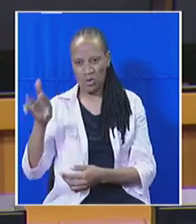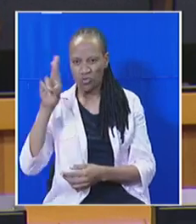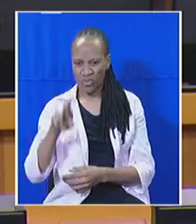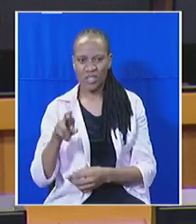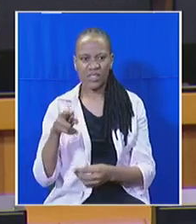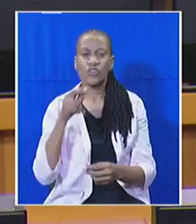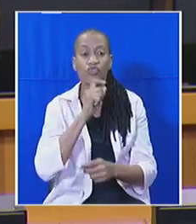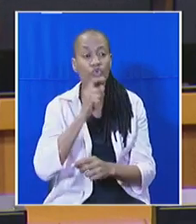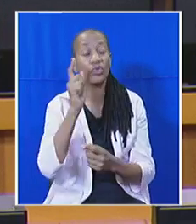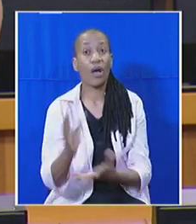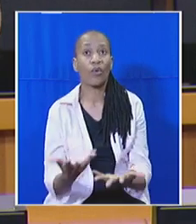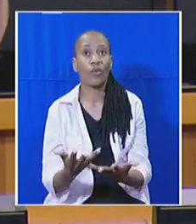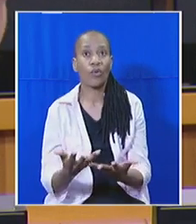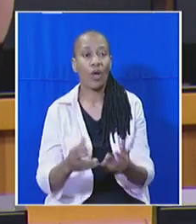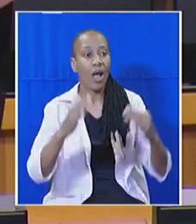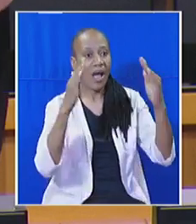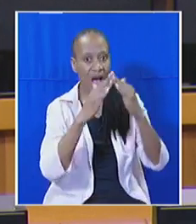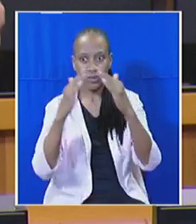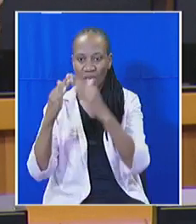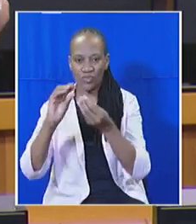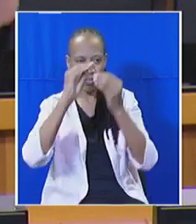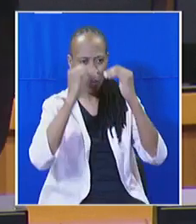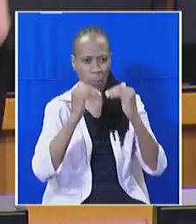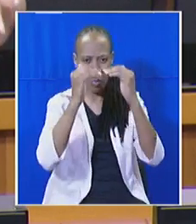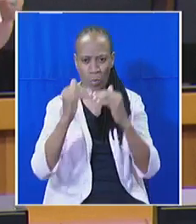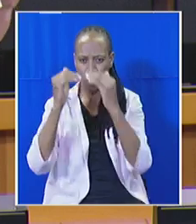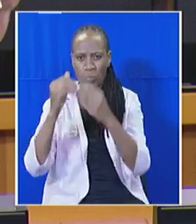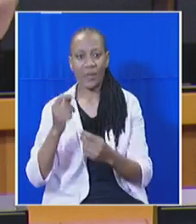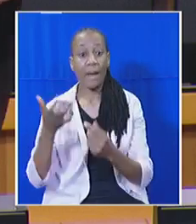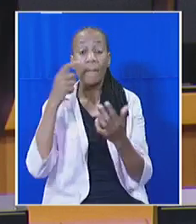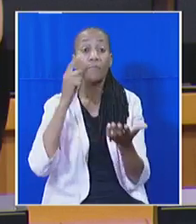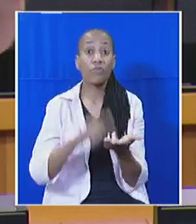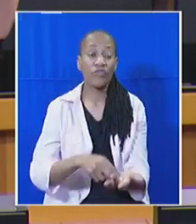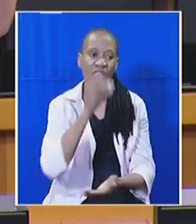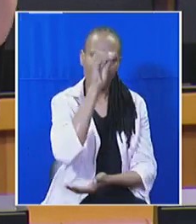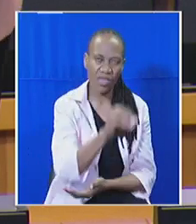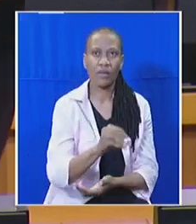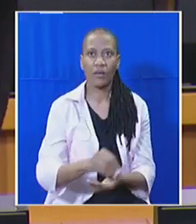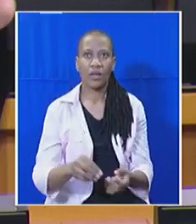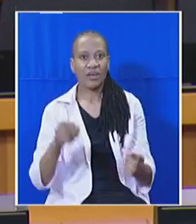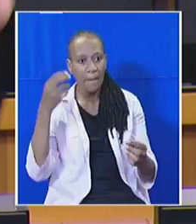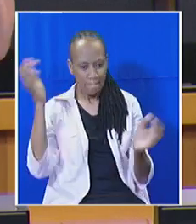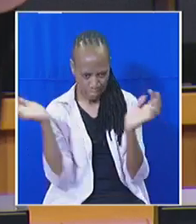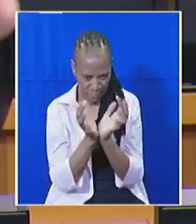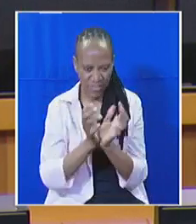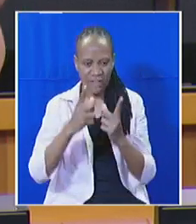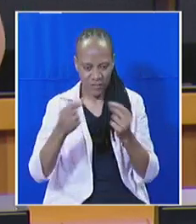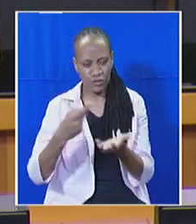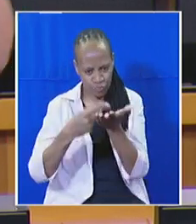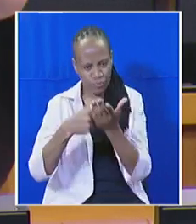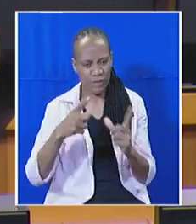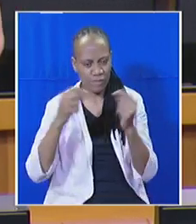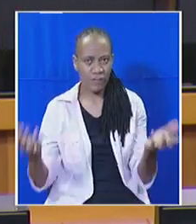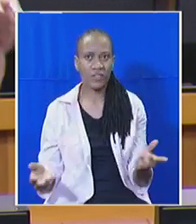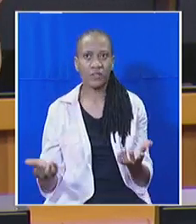rand was spent on renovating houses. I'll bring you the proof, I'll bring you the evidence, it's in the meeting, and it was also